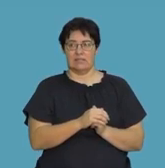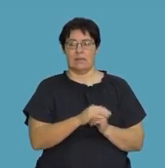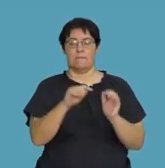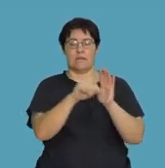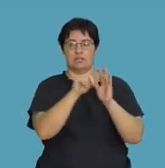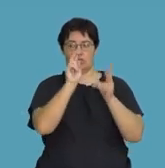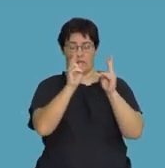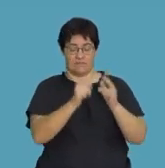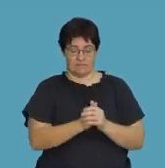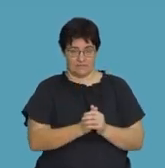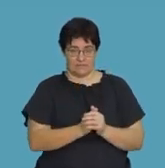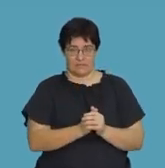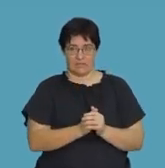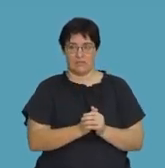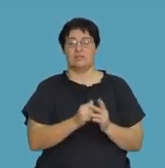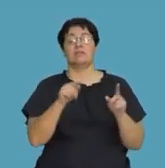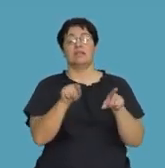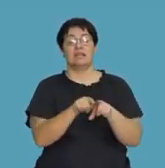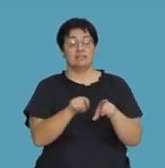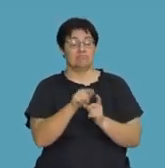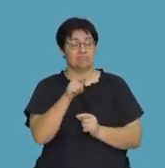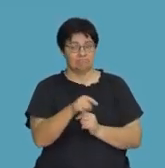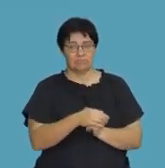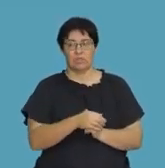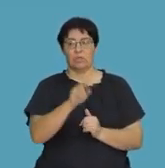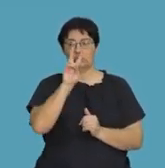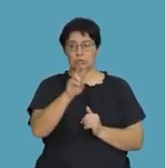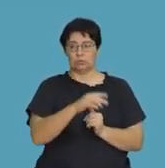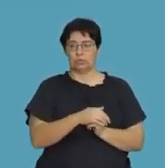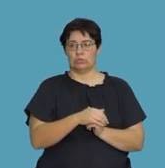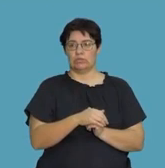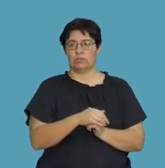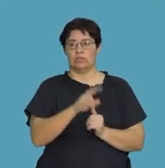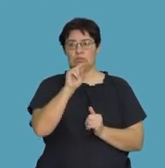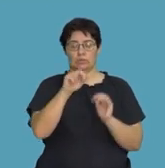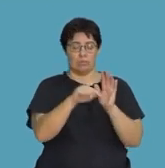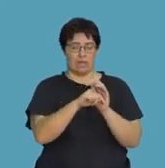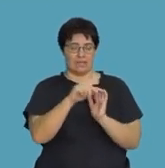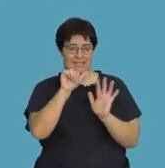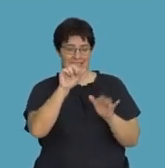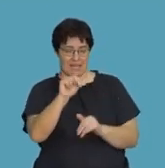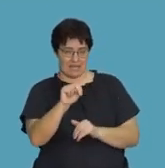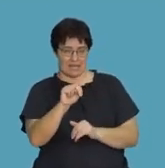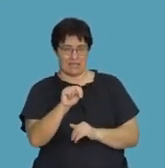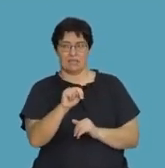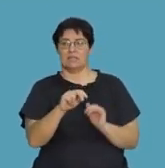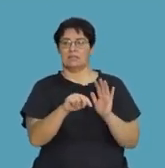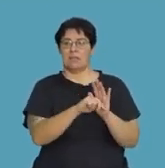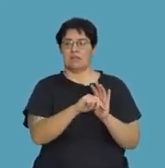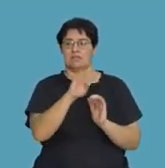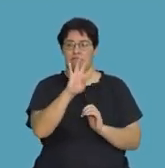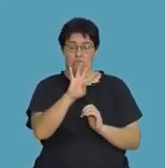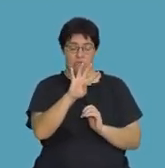12. So this will therefore become 2. The 2n minus 6n is minus